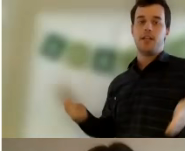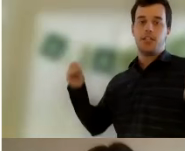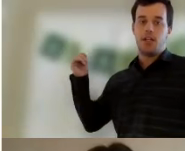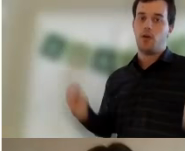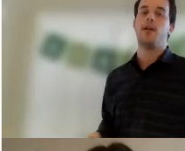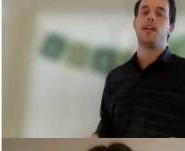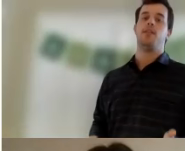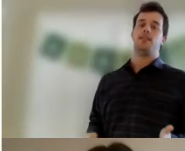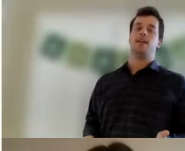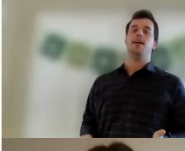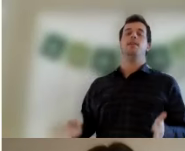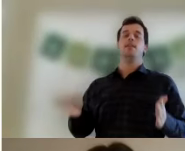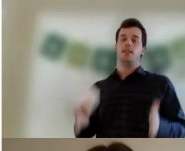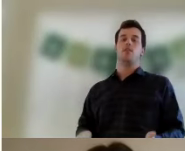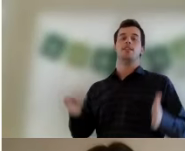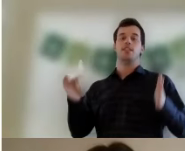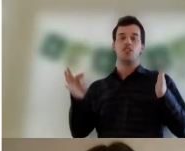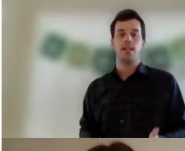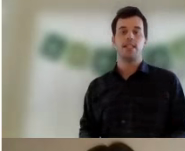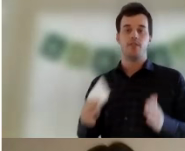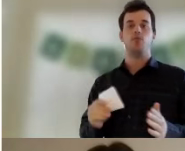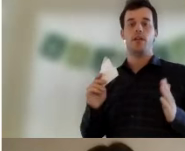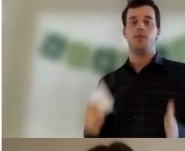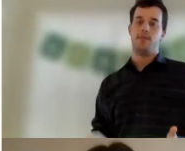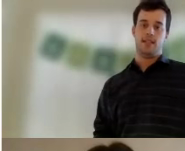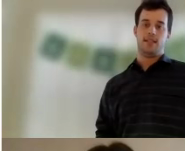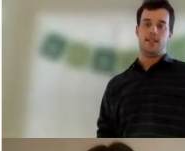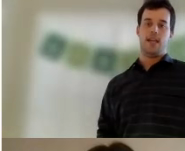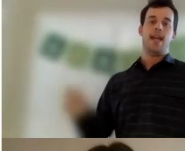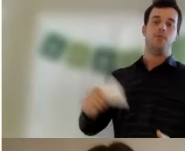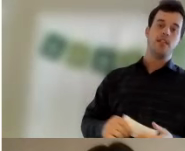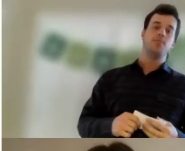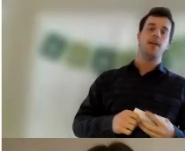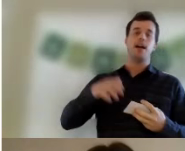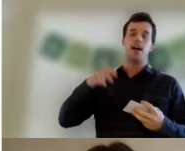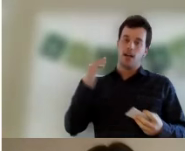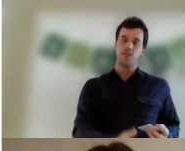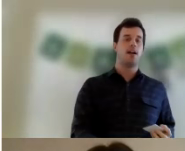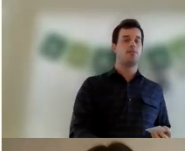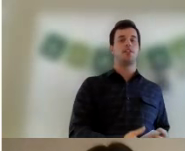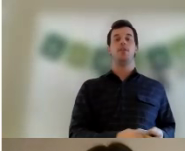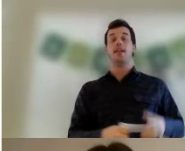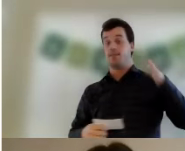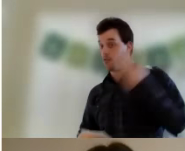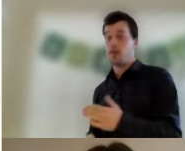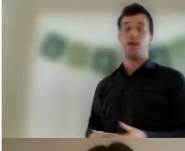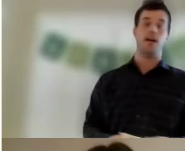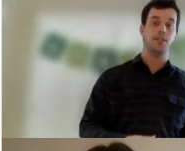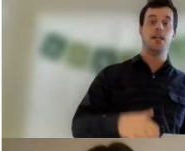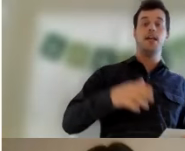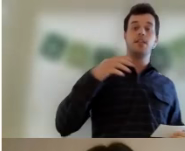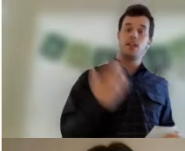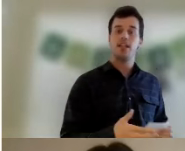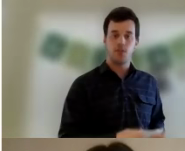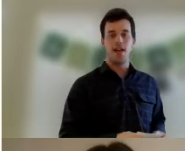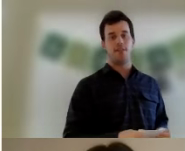an average one-way commuting time in the US is 27.1 minutes. And we spend 100 hours commuting and 41